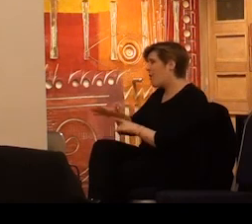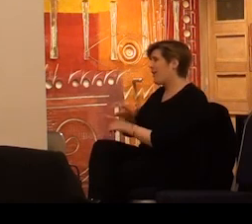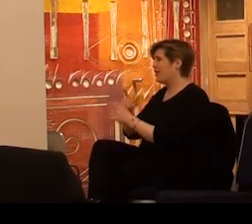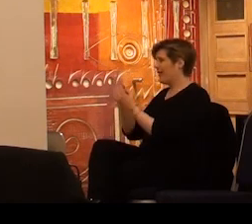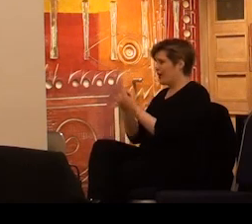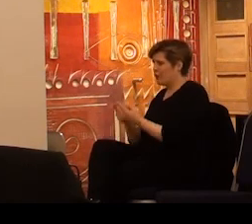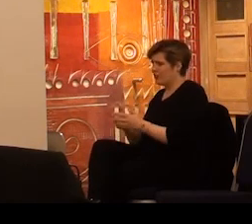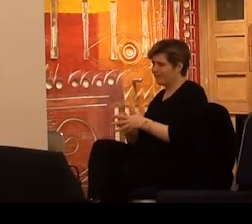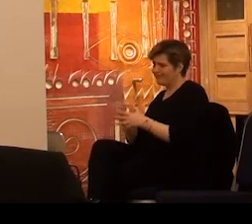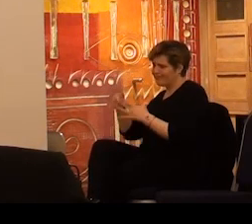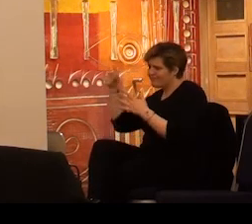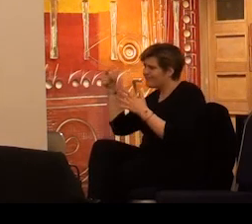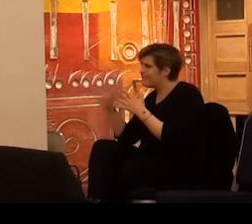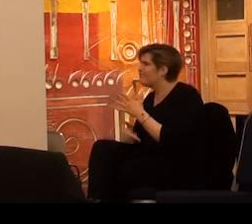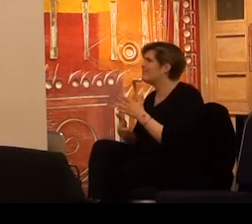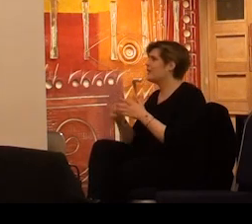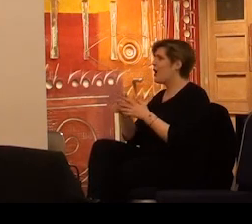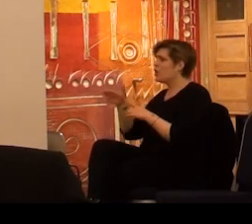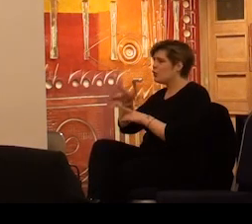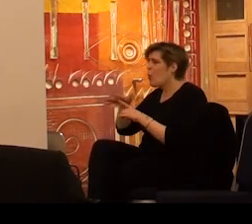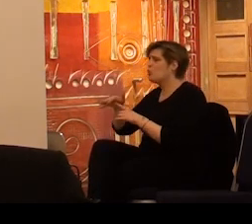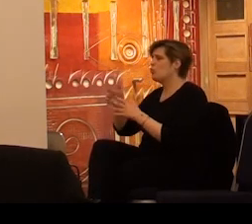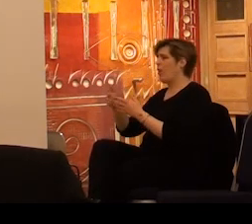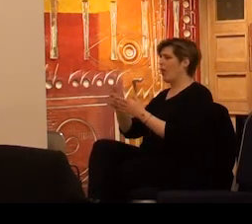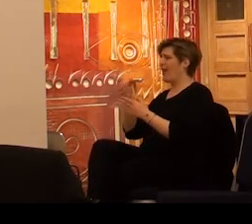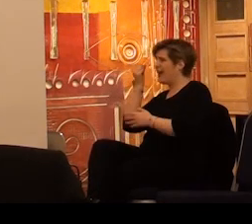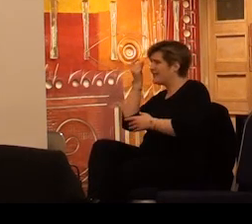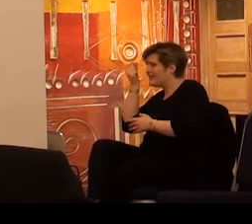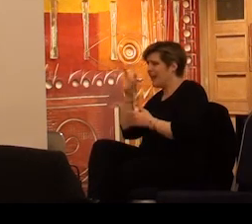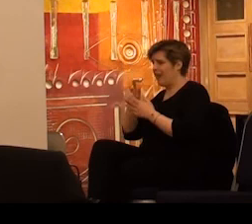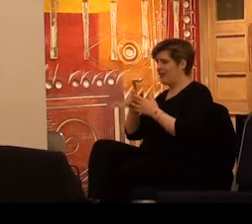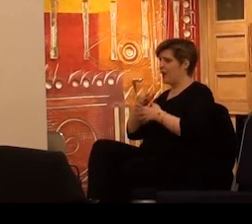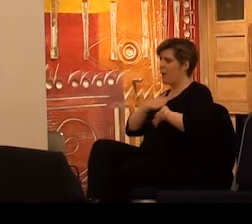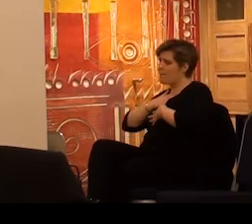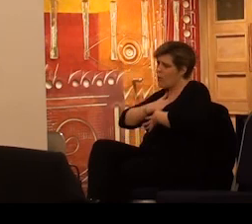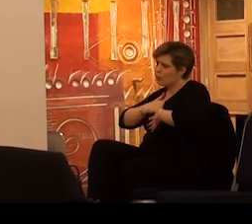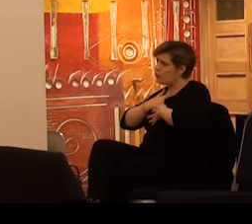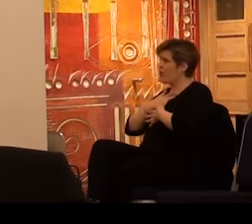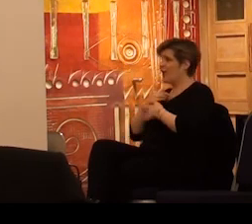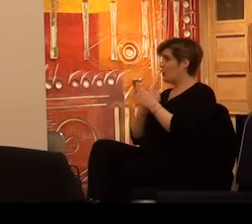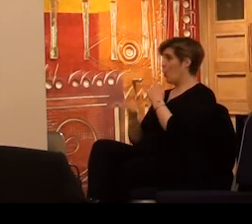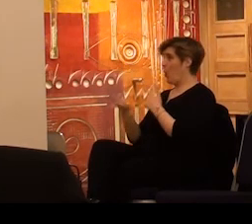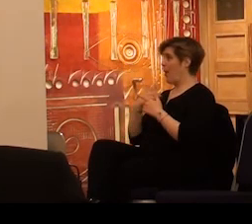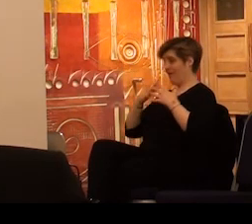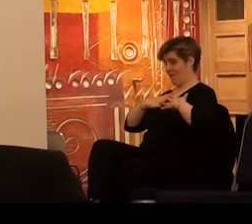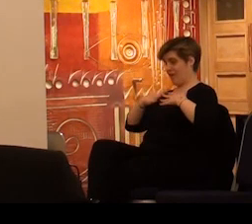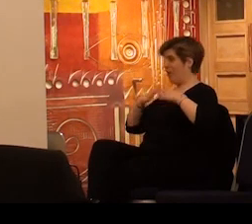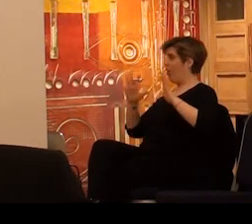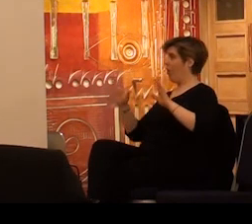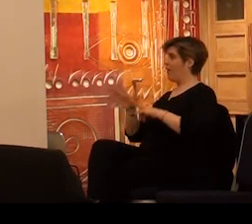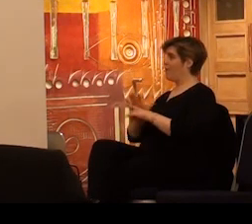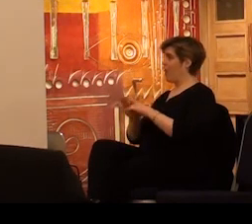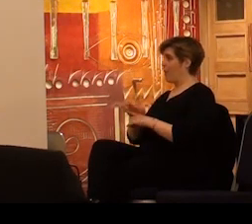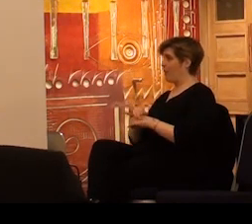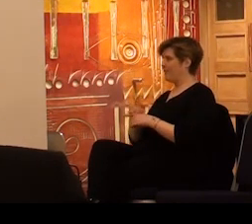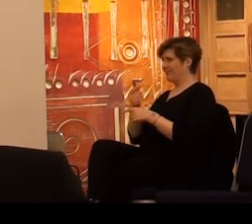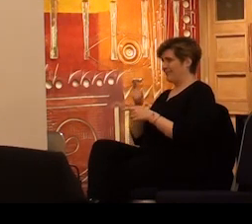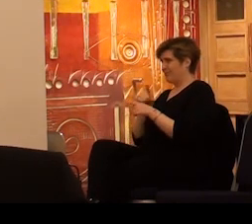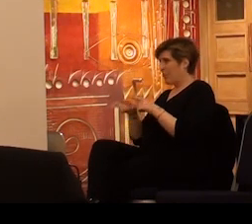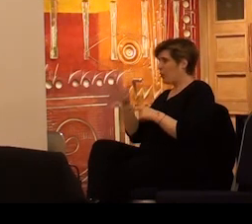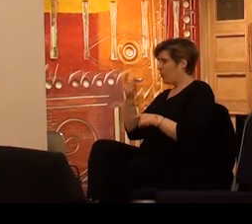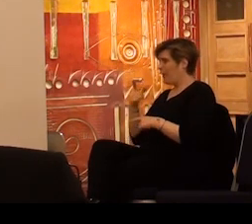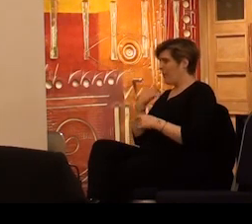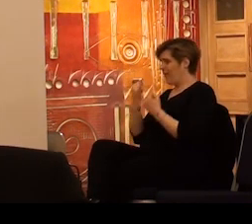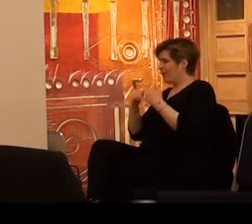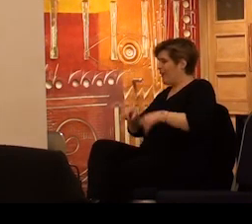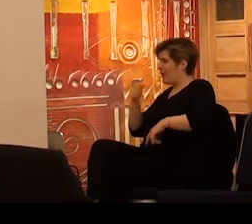it's understanding, it's emotional. It's not just a physical environment. And I think that's something people fail to understand. 5 minutes speed, I've